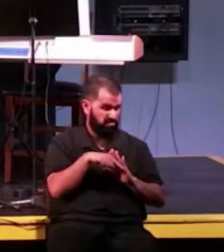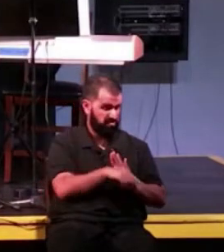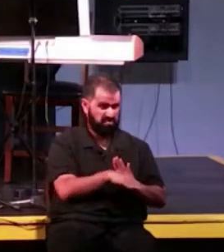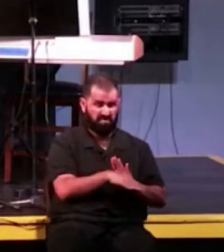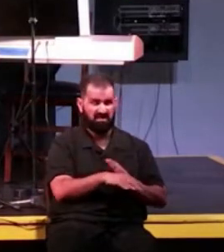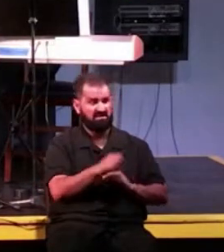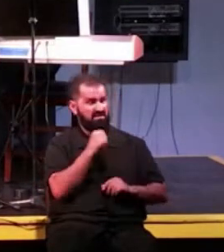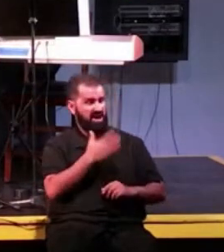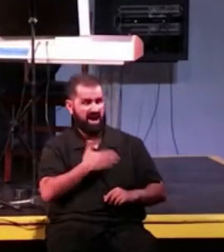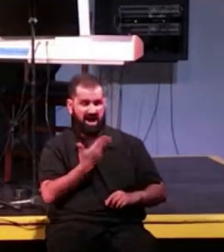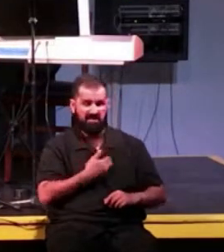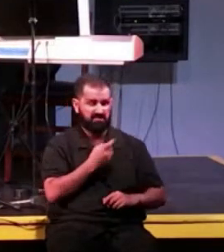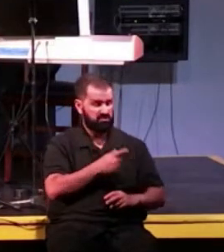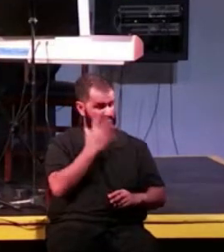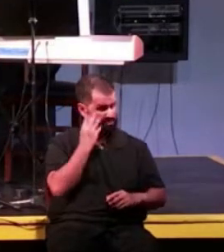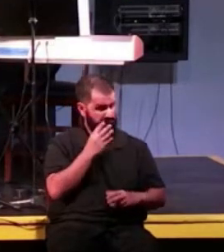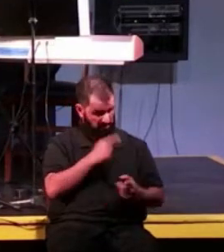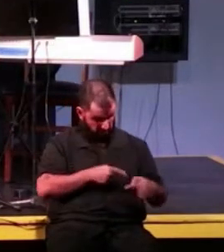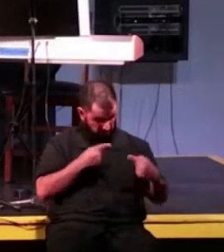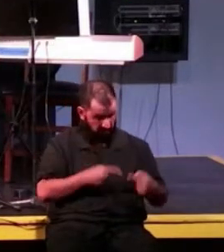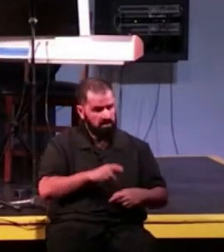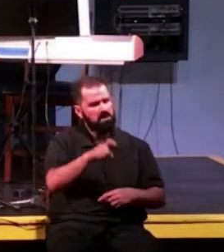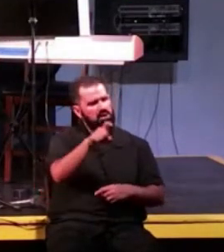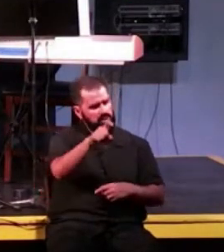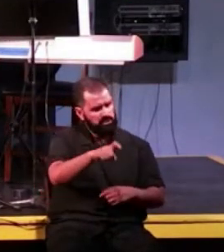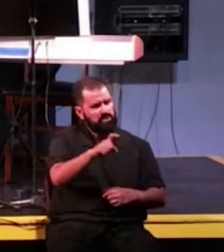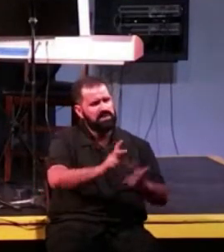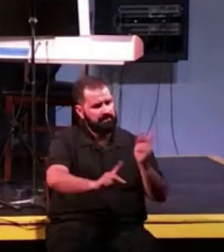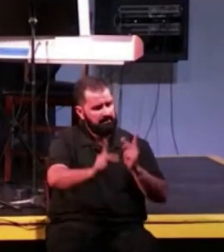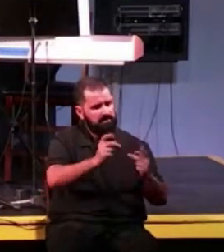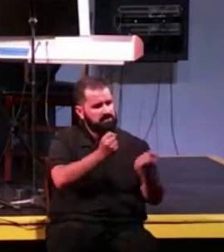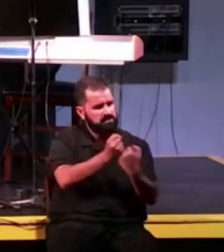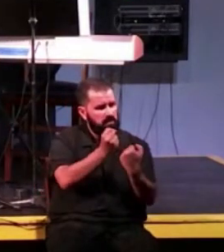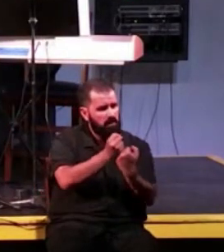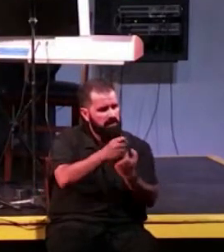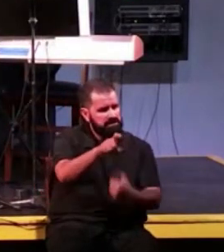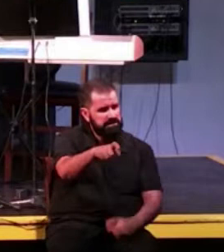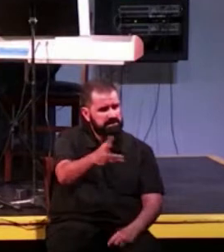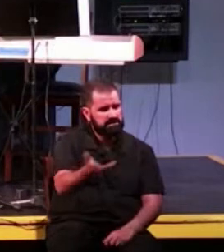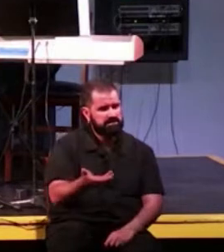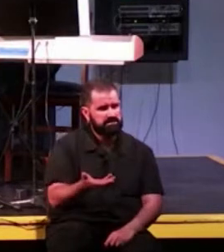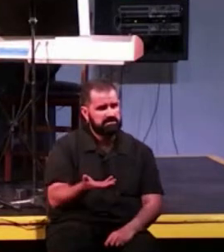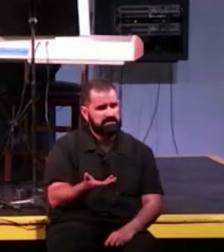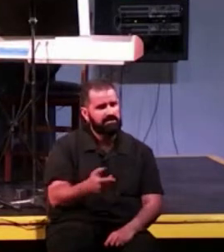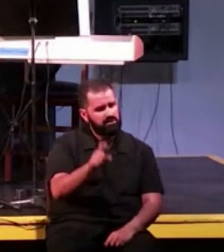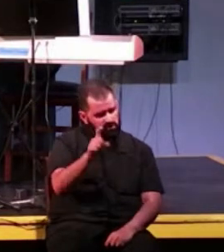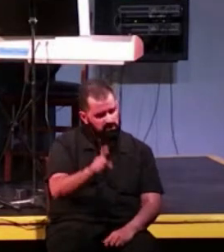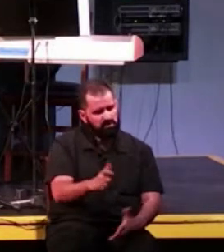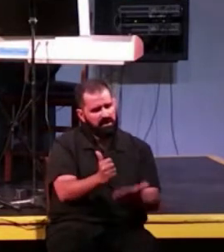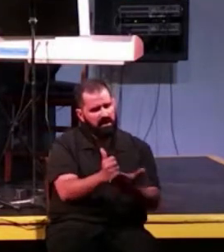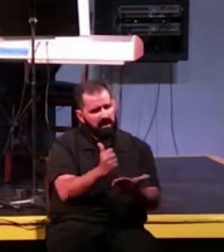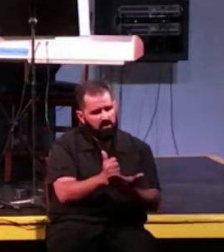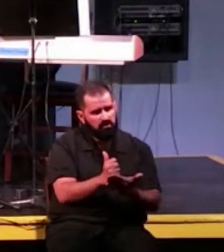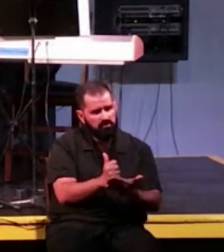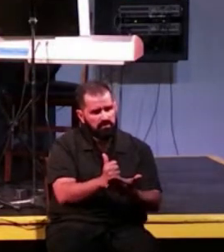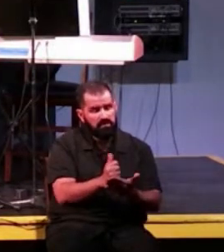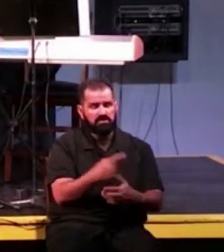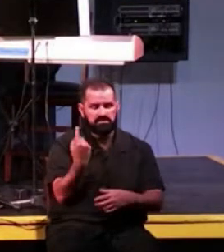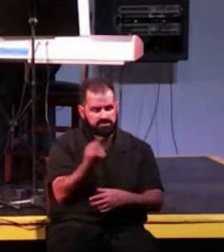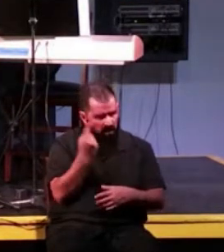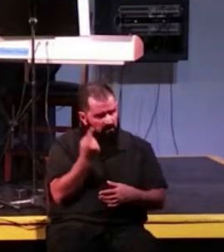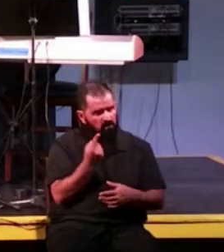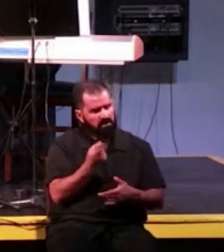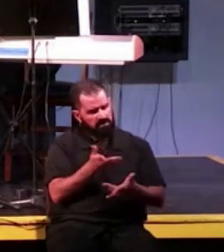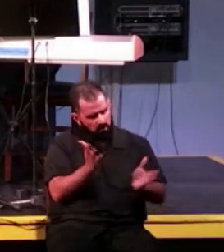and you're going through something, you need a Ruth in your life. You need someone that's going to talk you